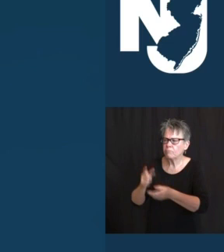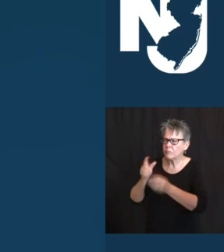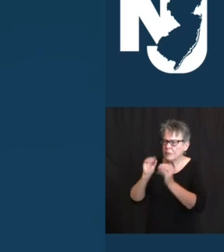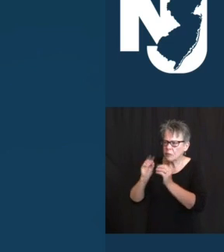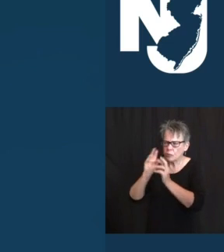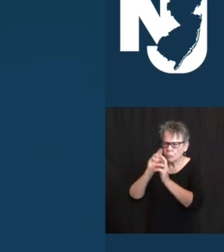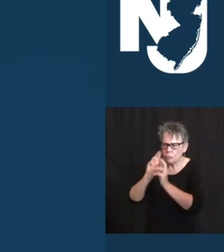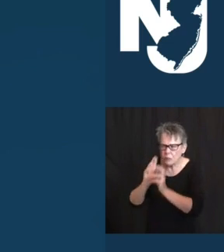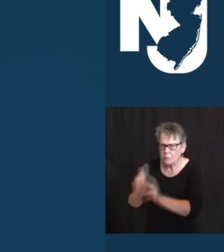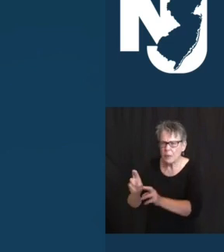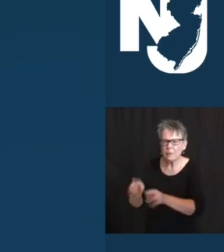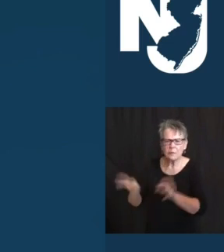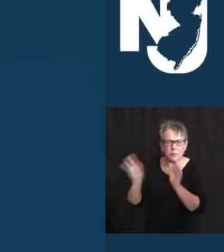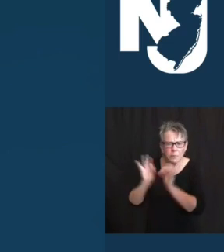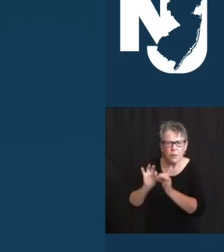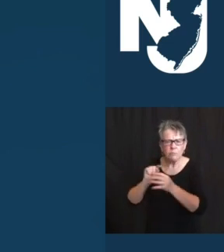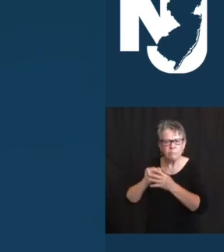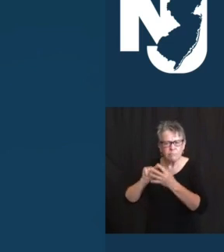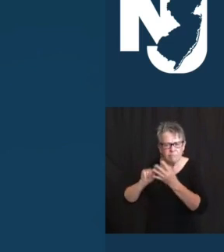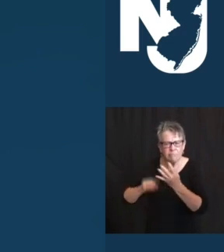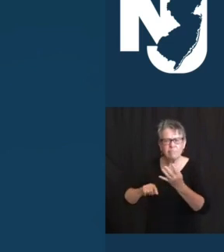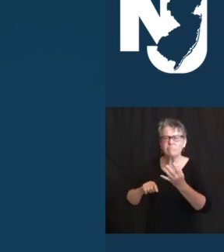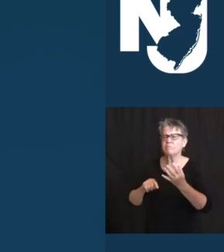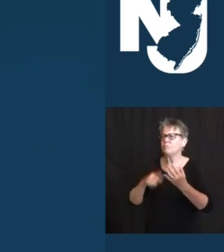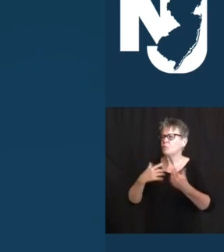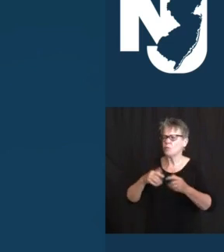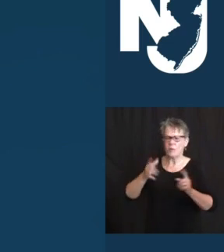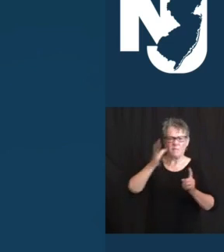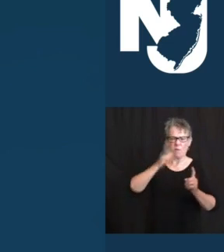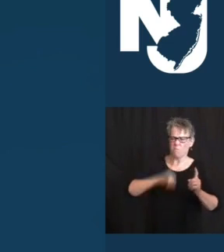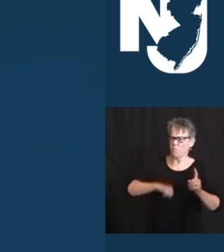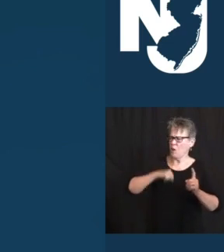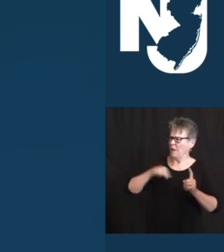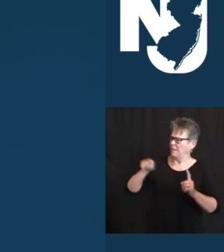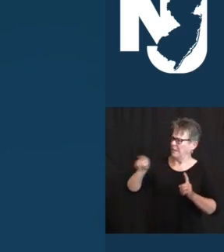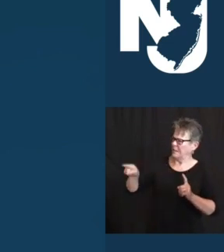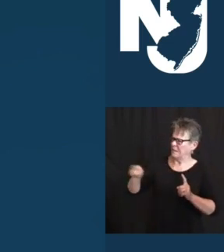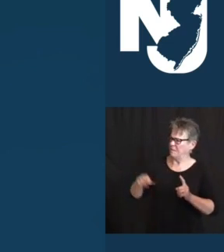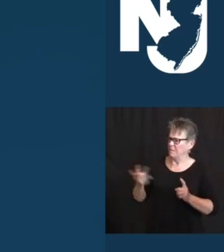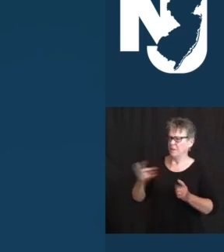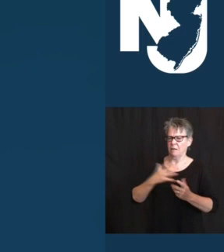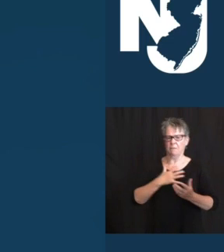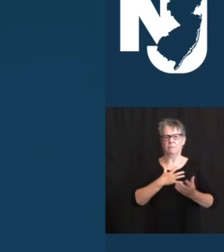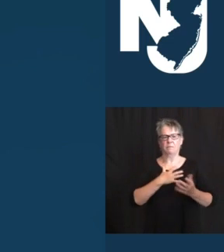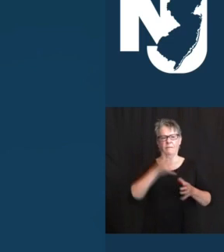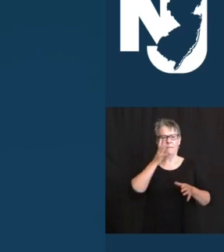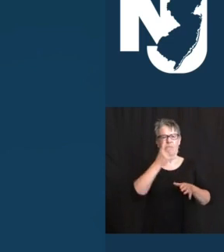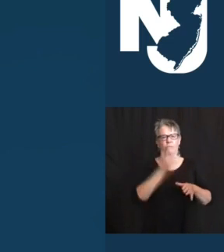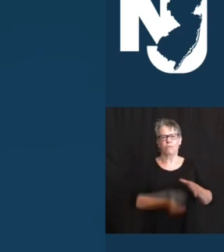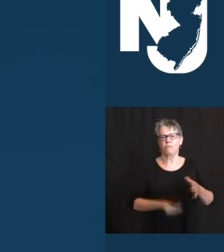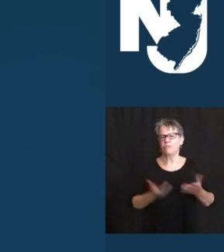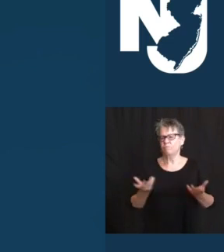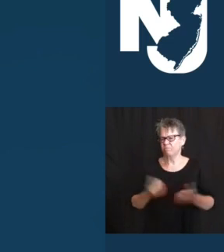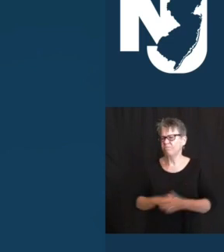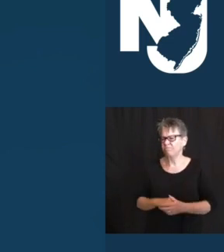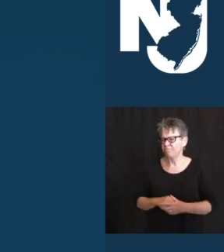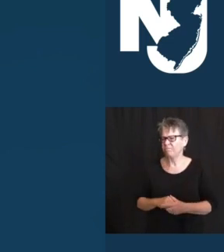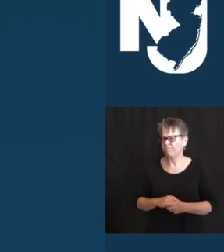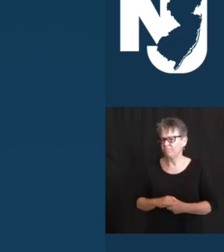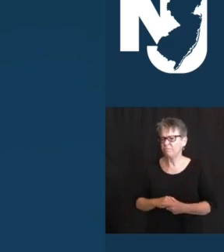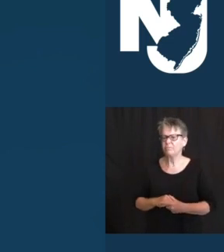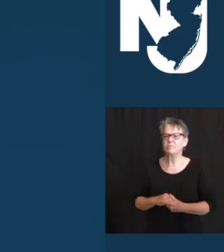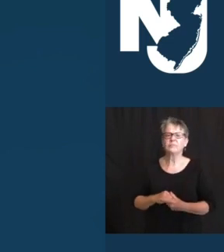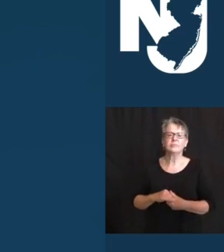proud, and you will continue to do so. Hector always looked to see the best in people and believed that